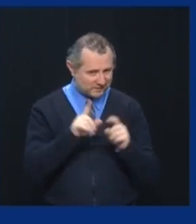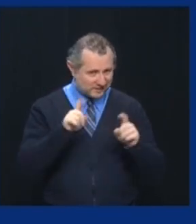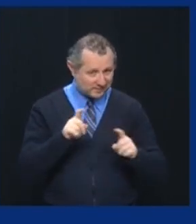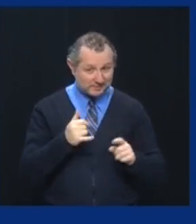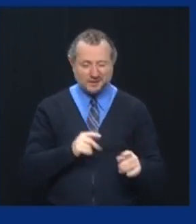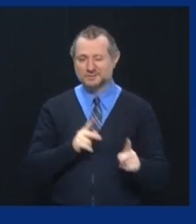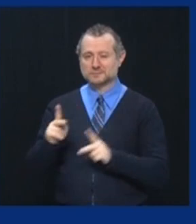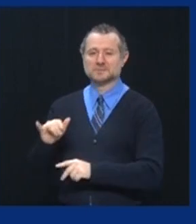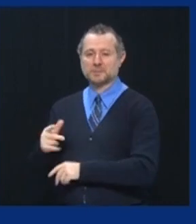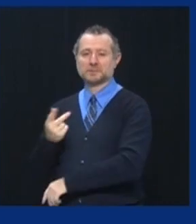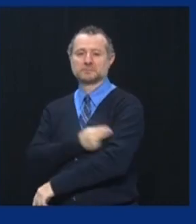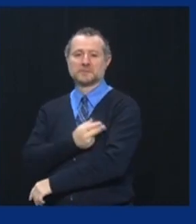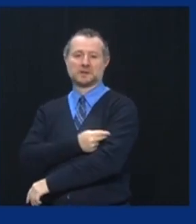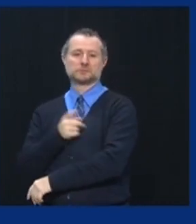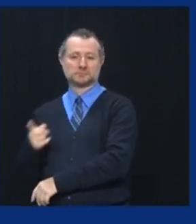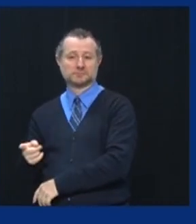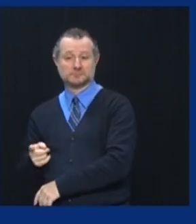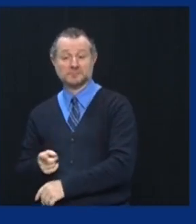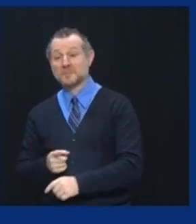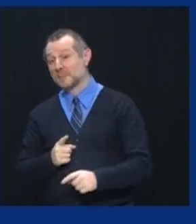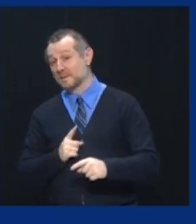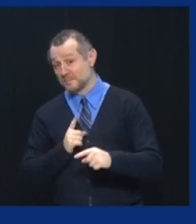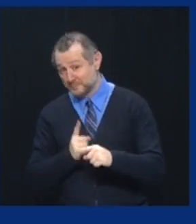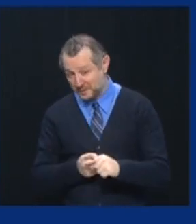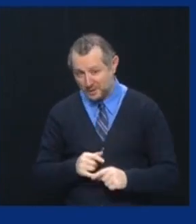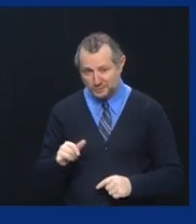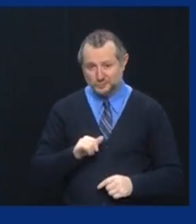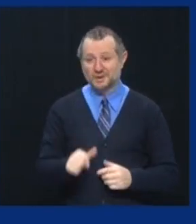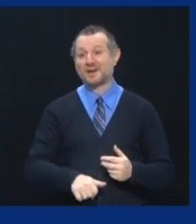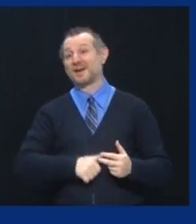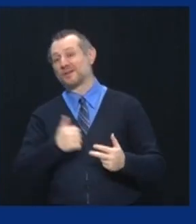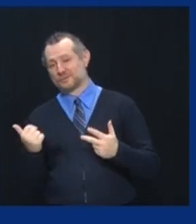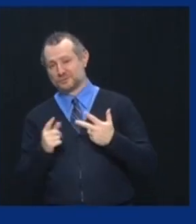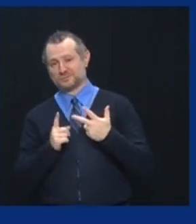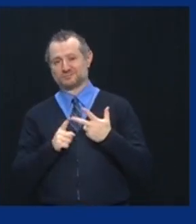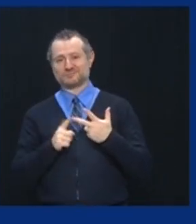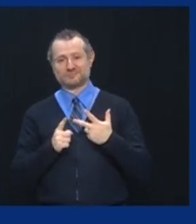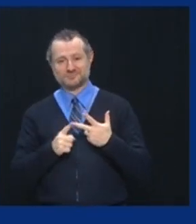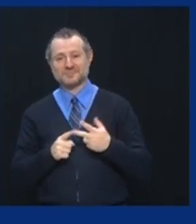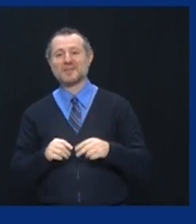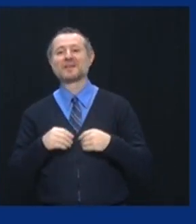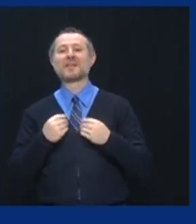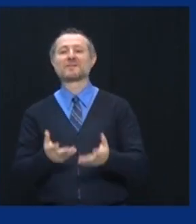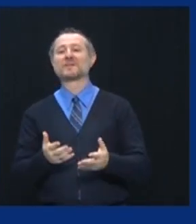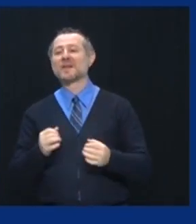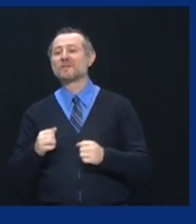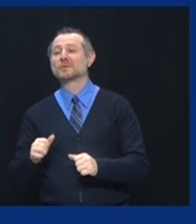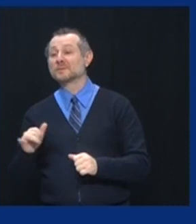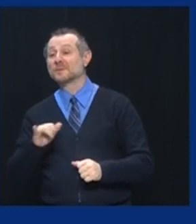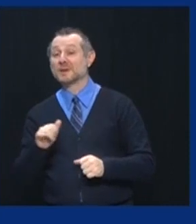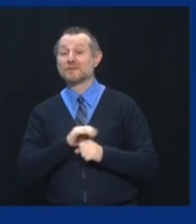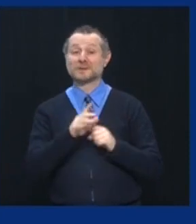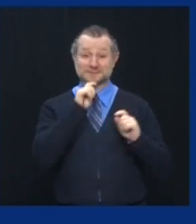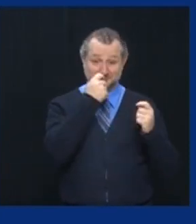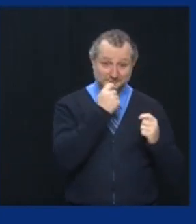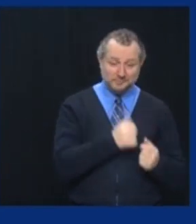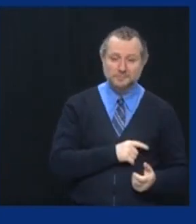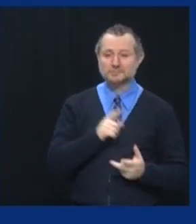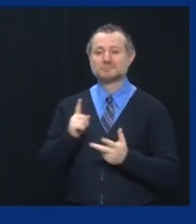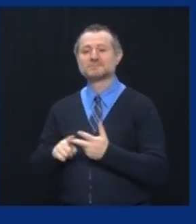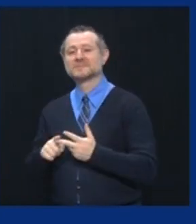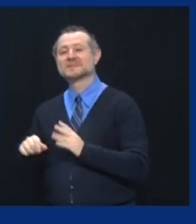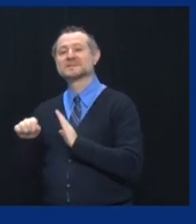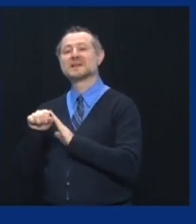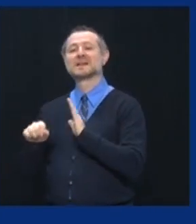then we'll have supplemental efforts, as we did with COVID testing, state-sponsored drive-through